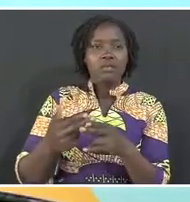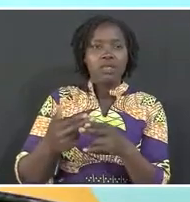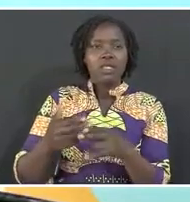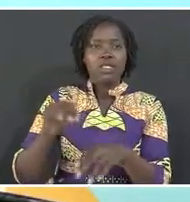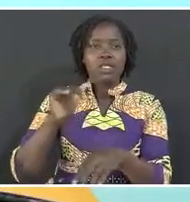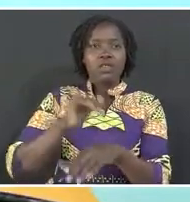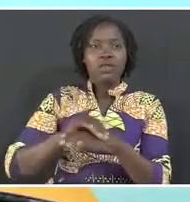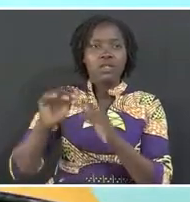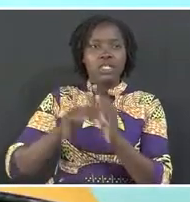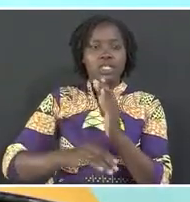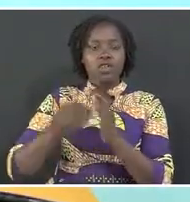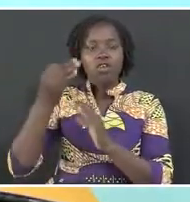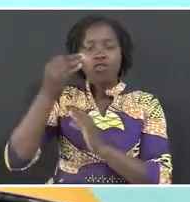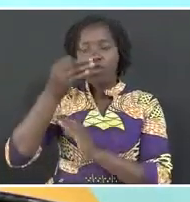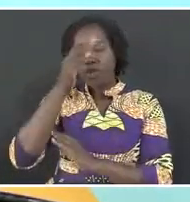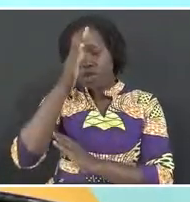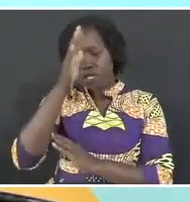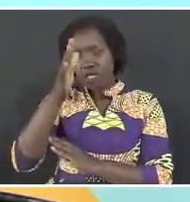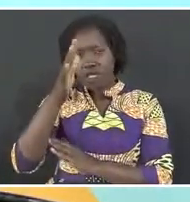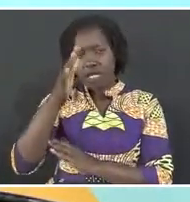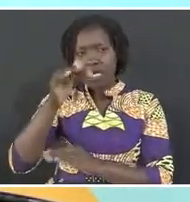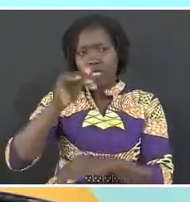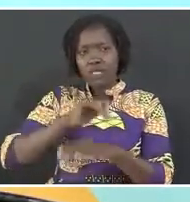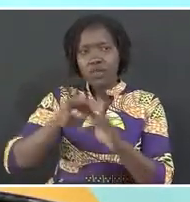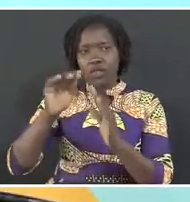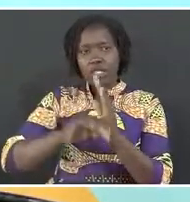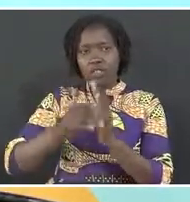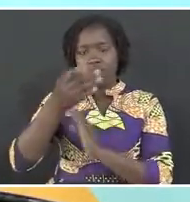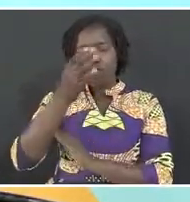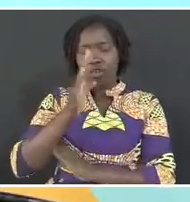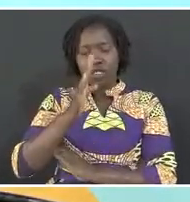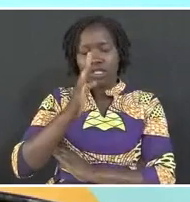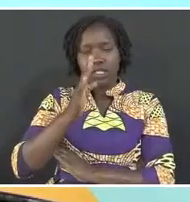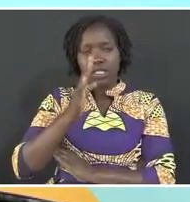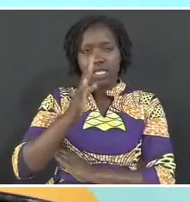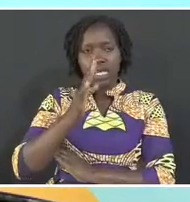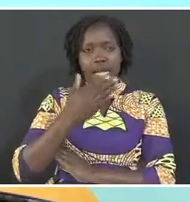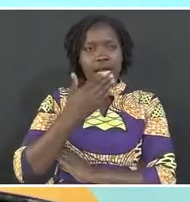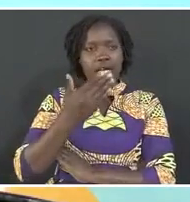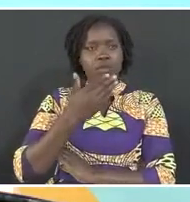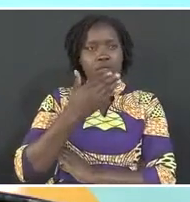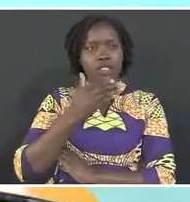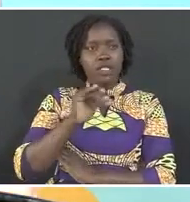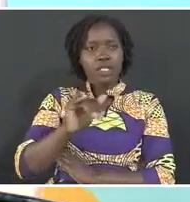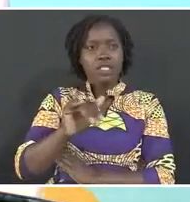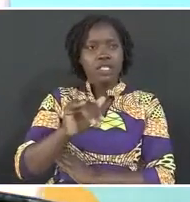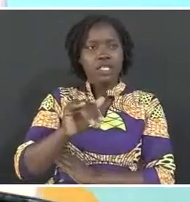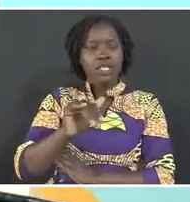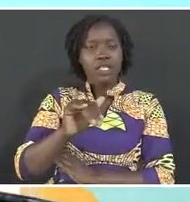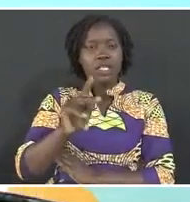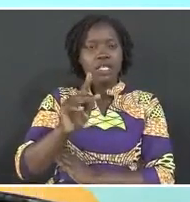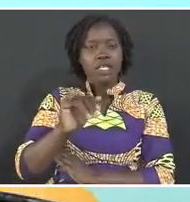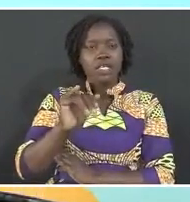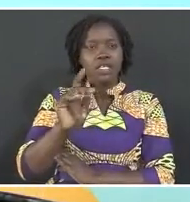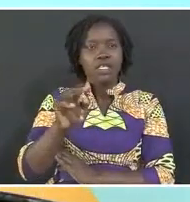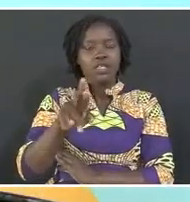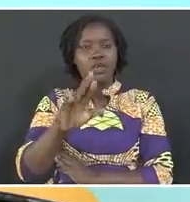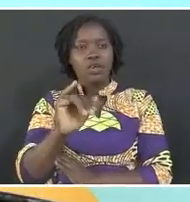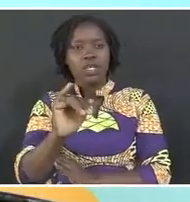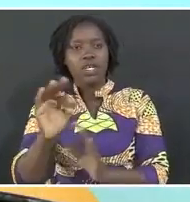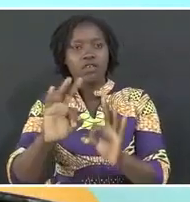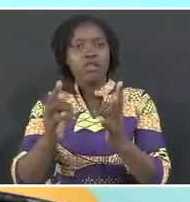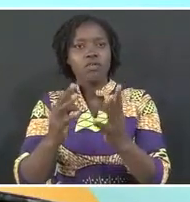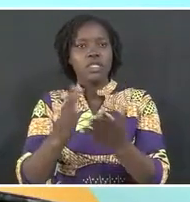Goodness of God. The Goodness of God. I appreciate the Kirui family sang this song some time